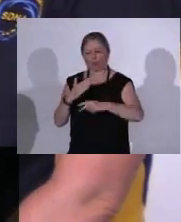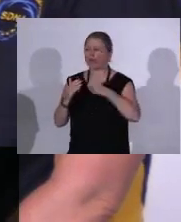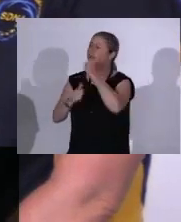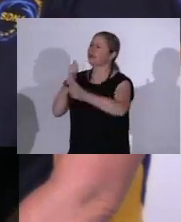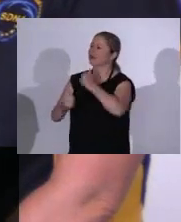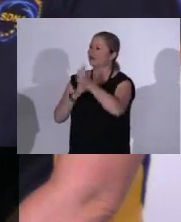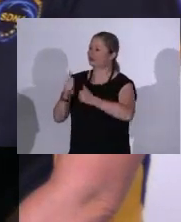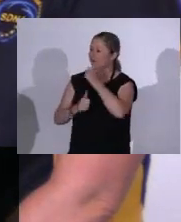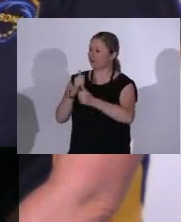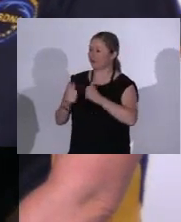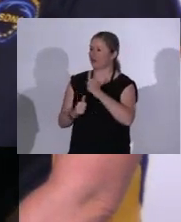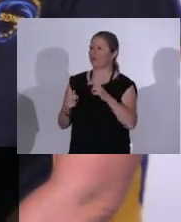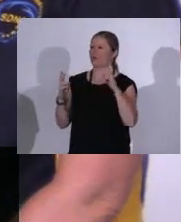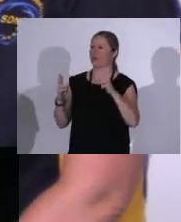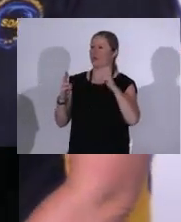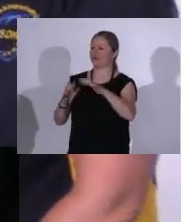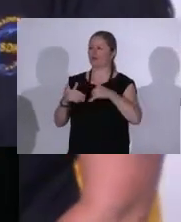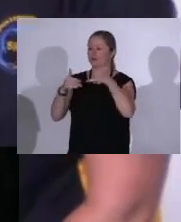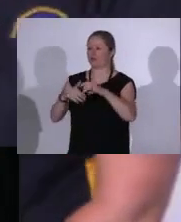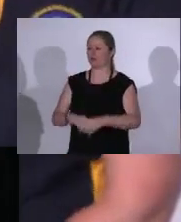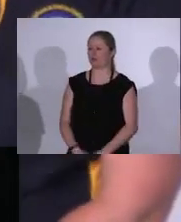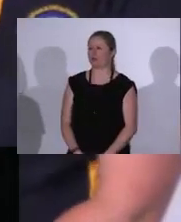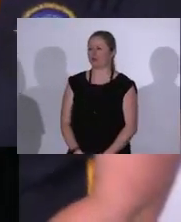you to apply for an award. Thank you.